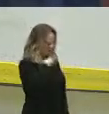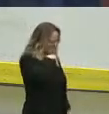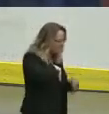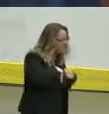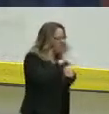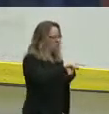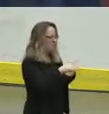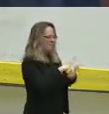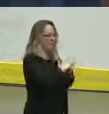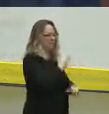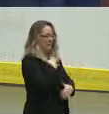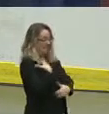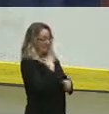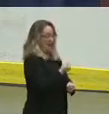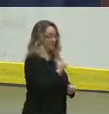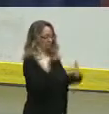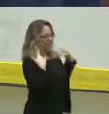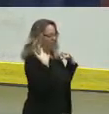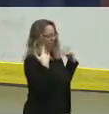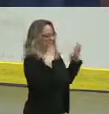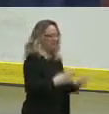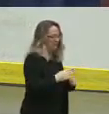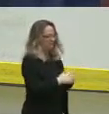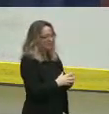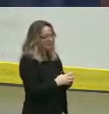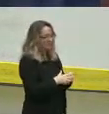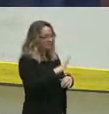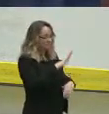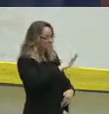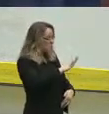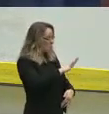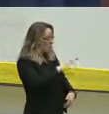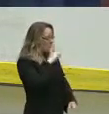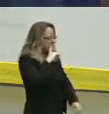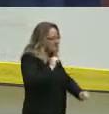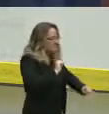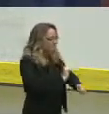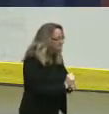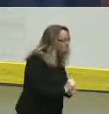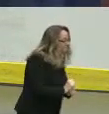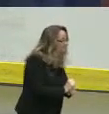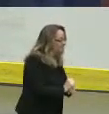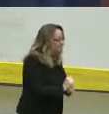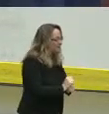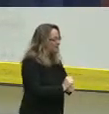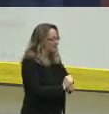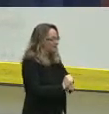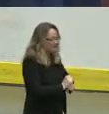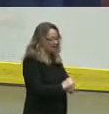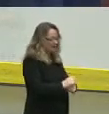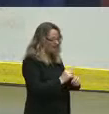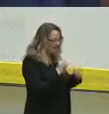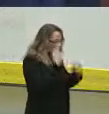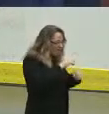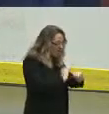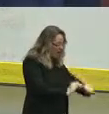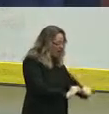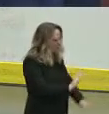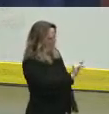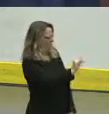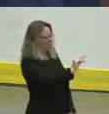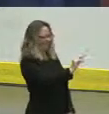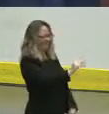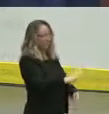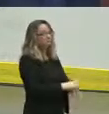work, dedication, and determination did not go unnoticed. In the end, we all can identify with the worry,